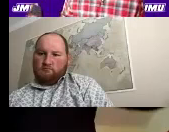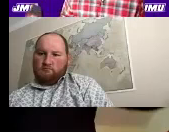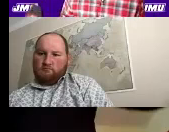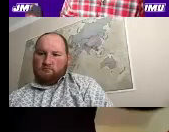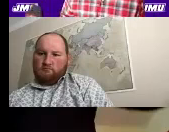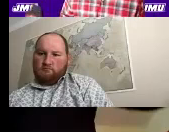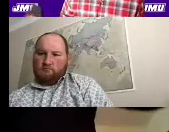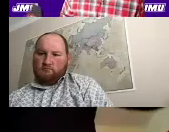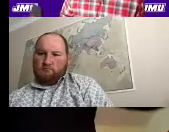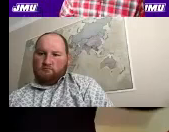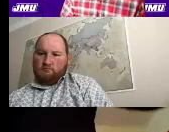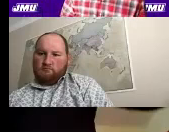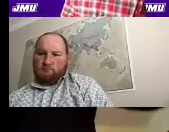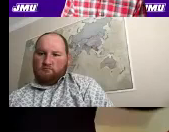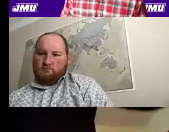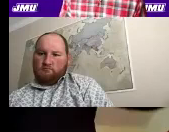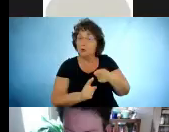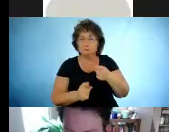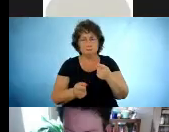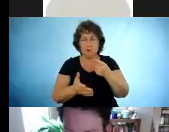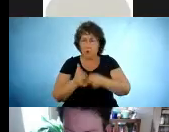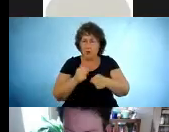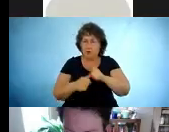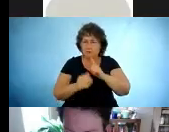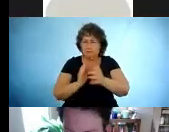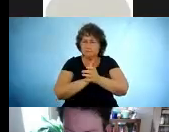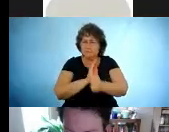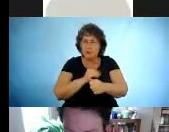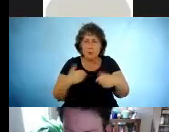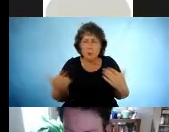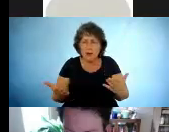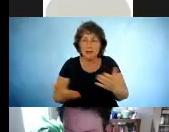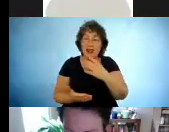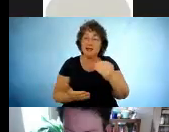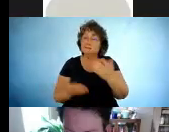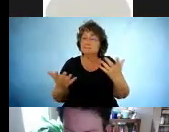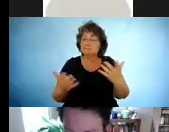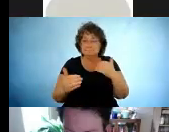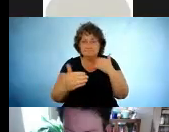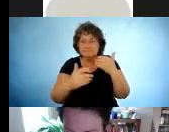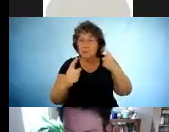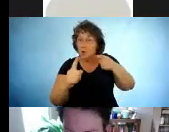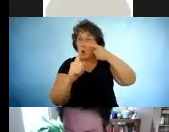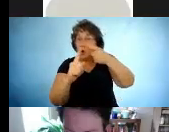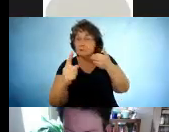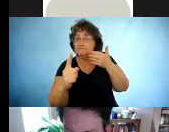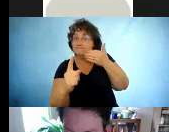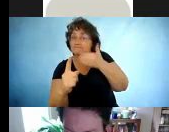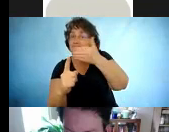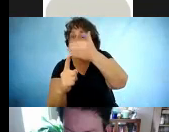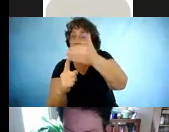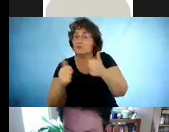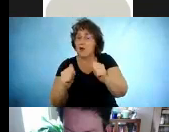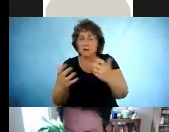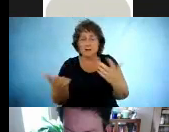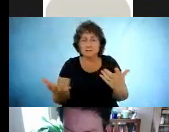you working towards? Because, when I'm working for a goal, I seek out people with similar goals or people who have met the goal I'm working toward